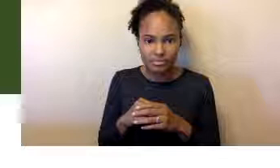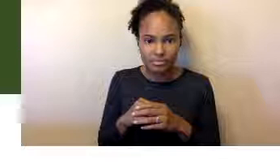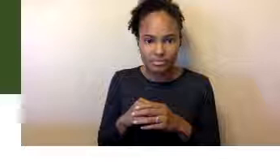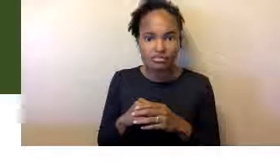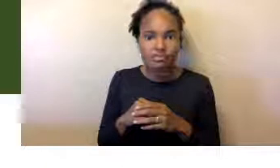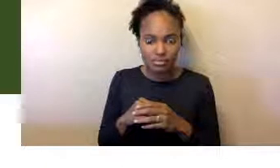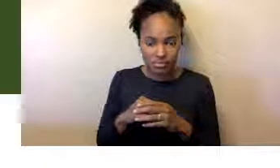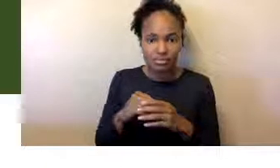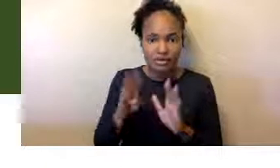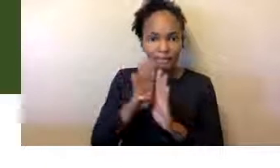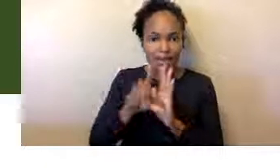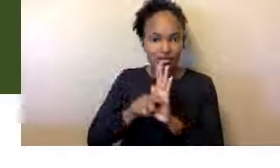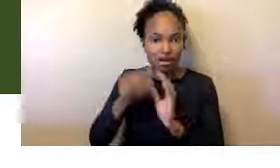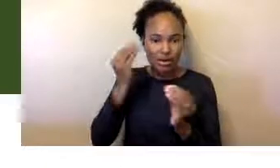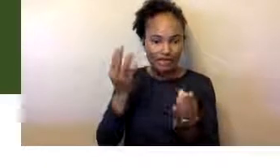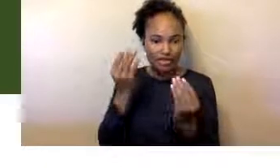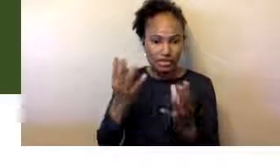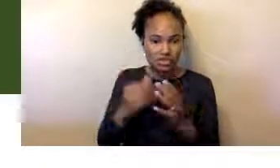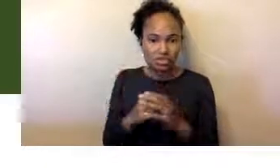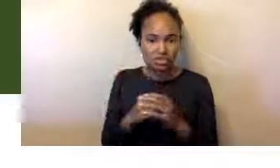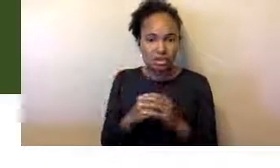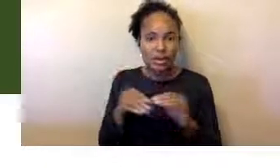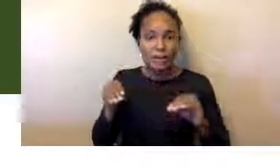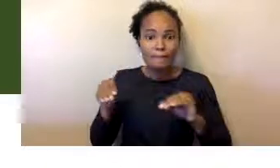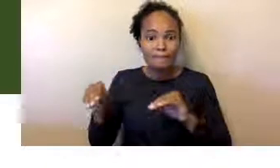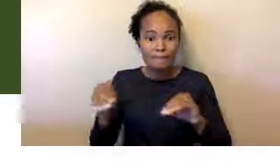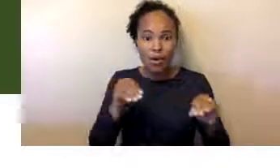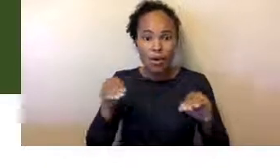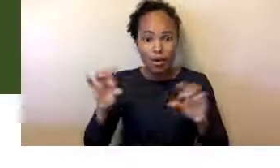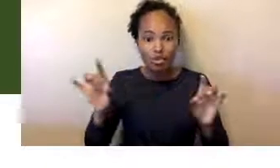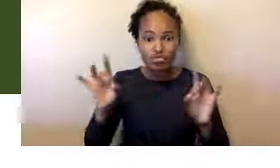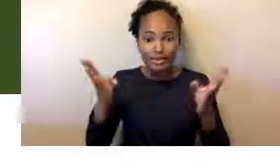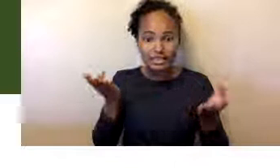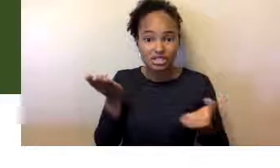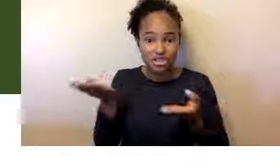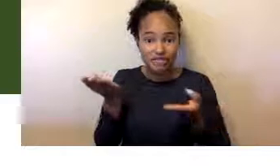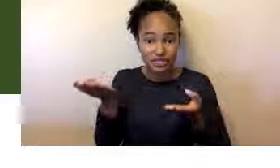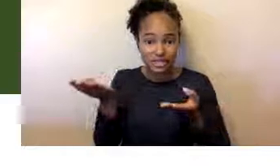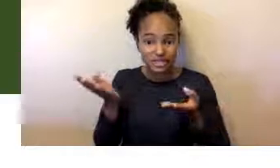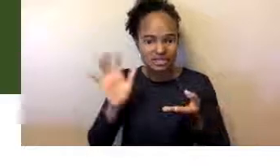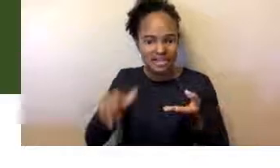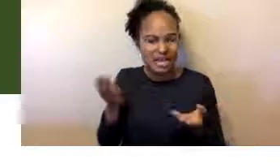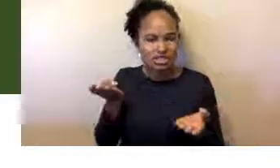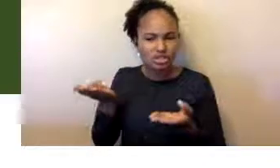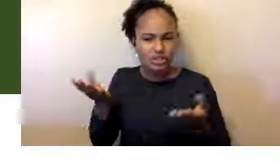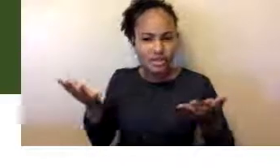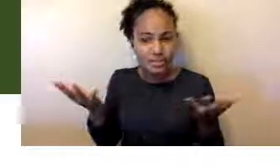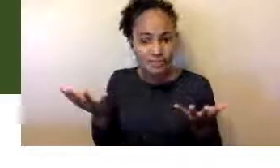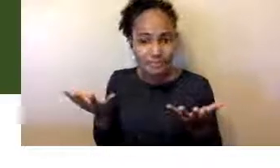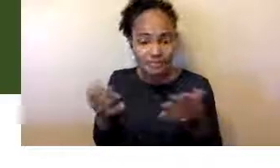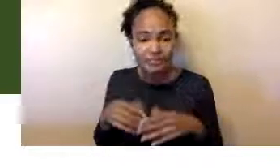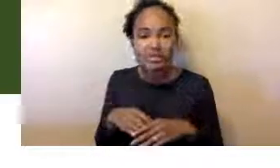background, mobile crisis service is basically a service that's provided where